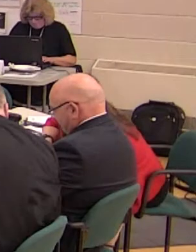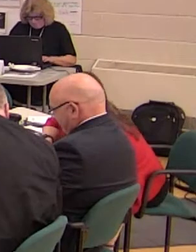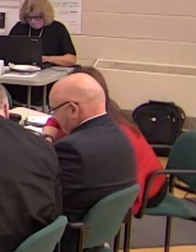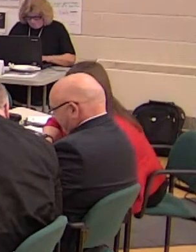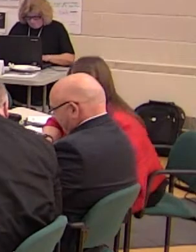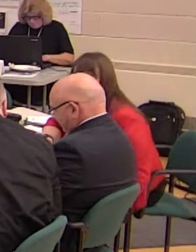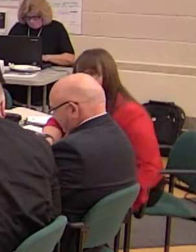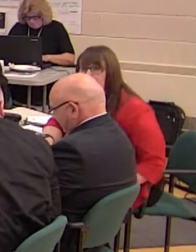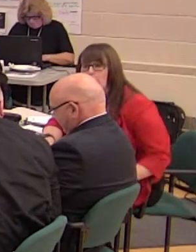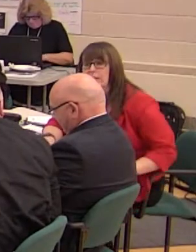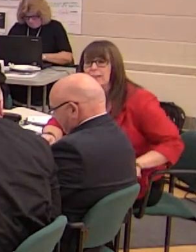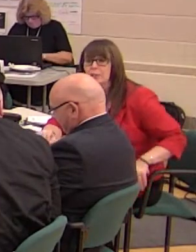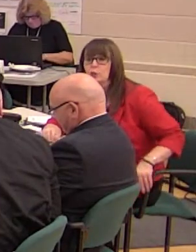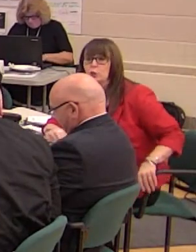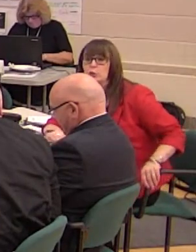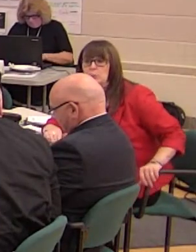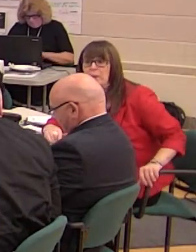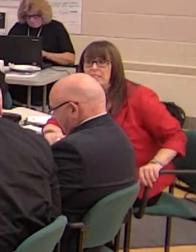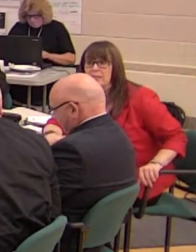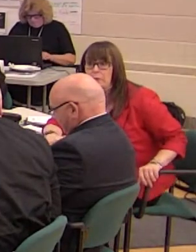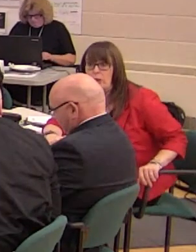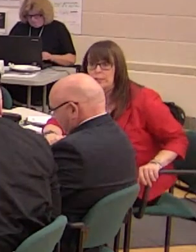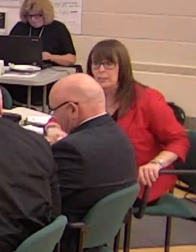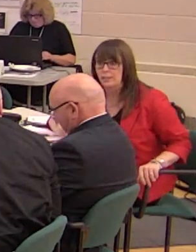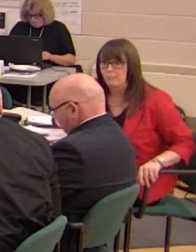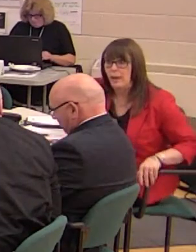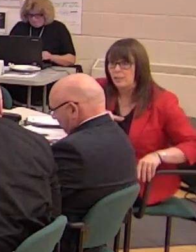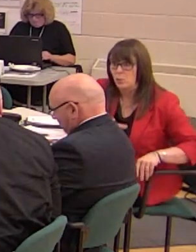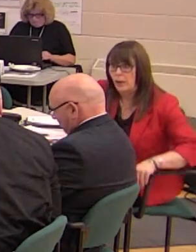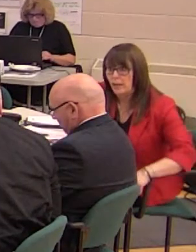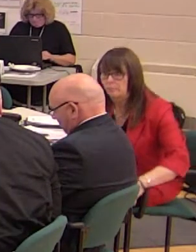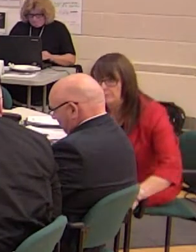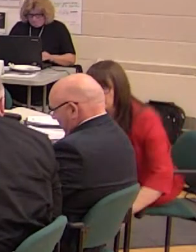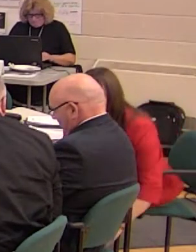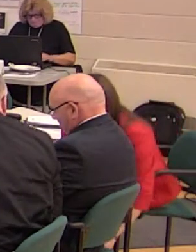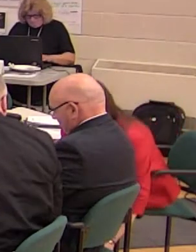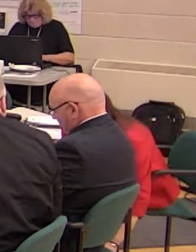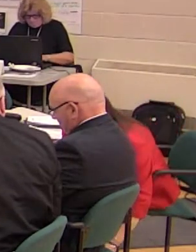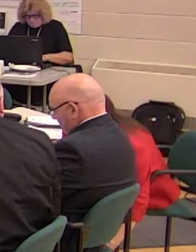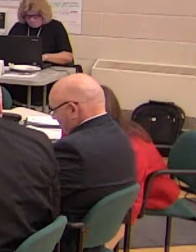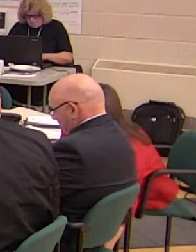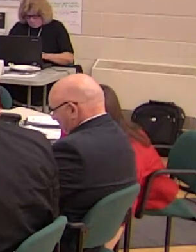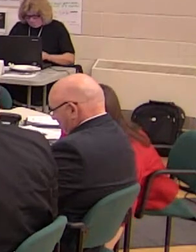Sorry, there is no requirement for any other nominations as that